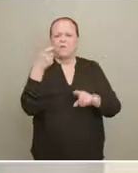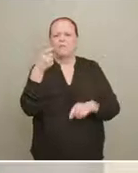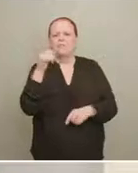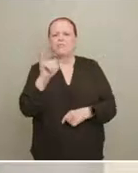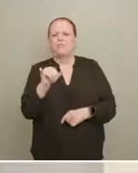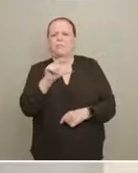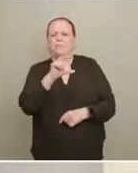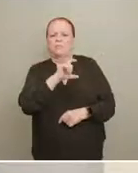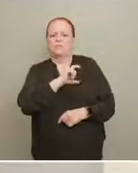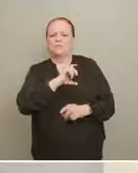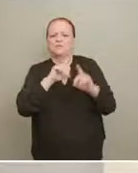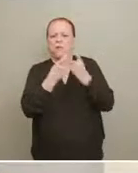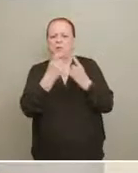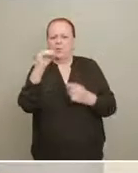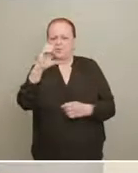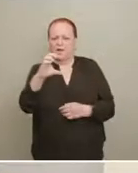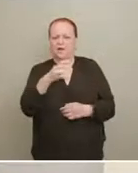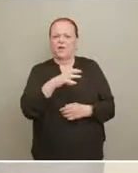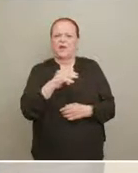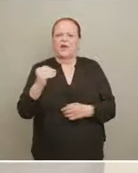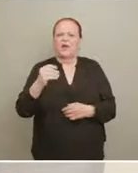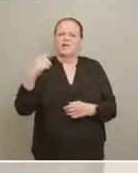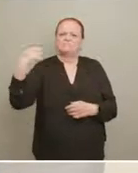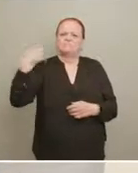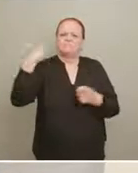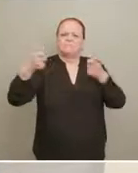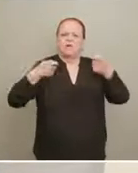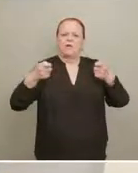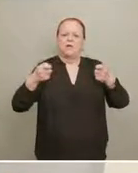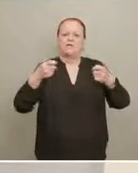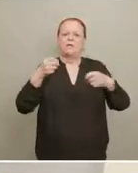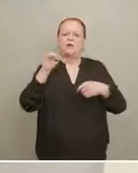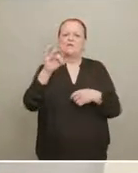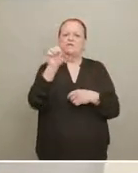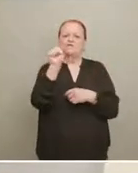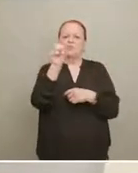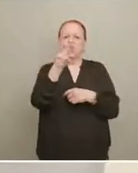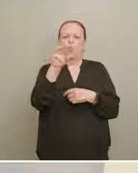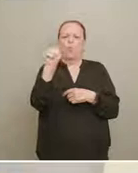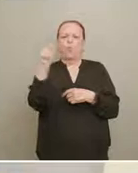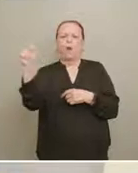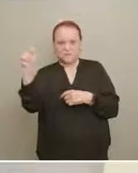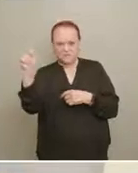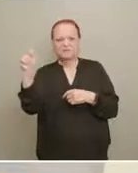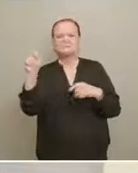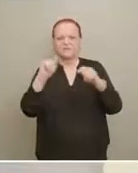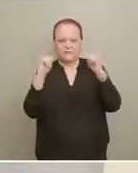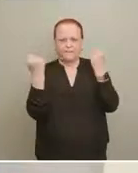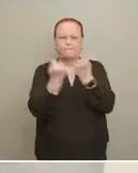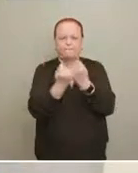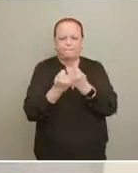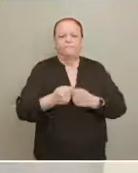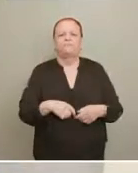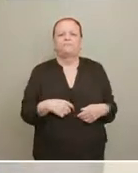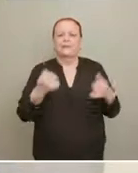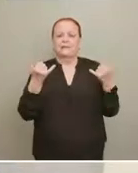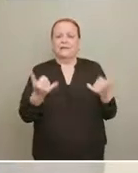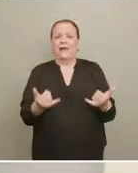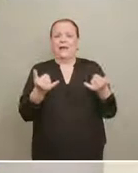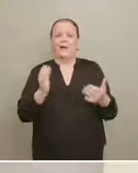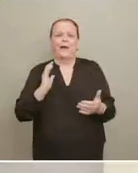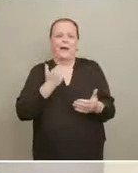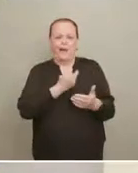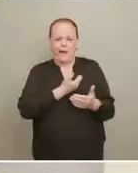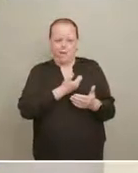officer and also is the commander of the Orange County SWAT team. We're hosting our press conference today at the